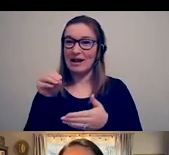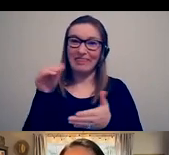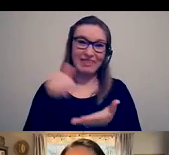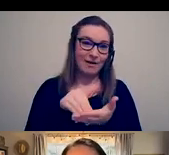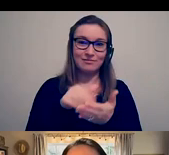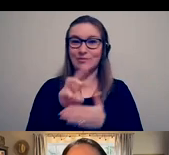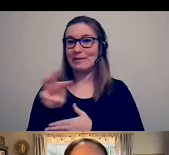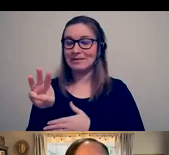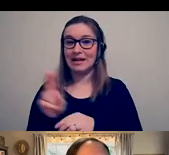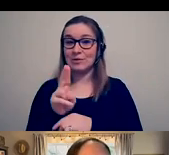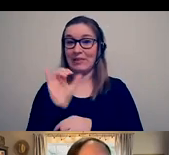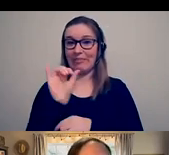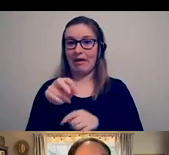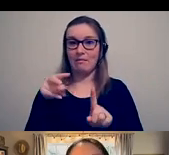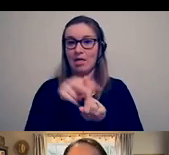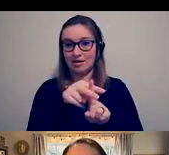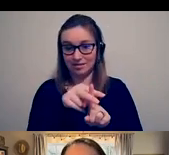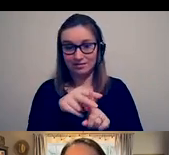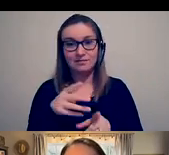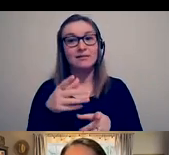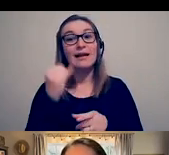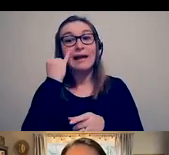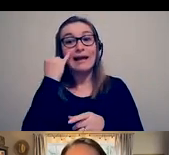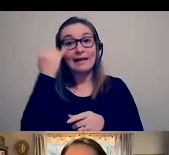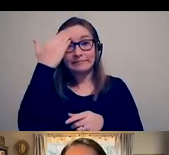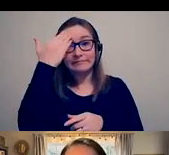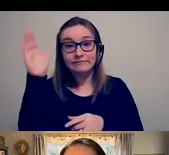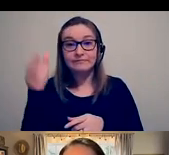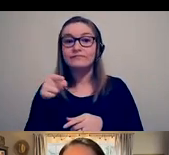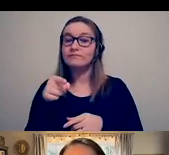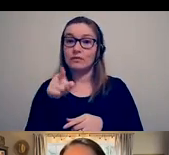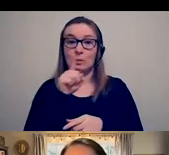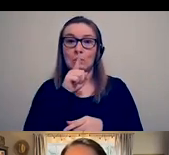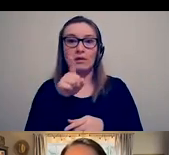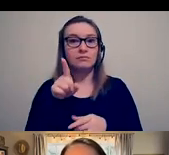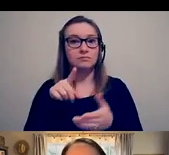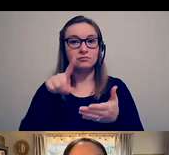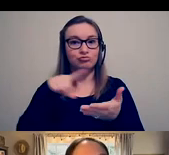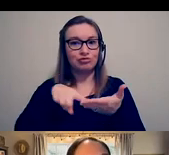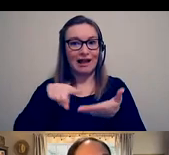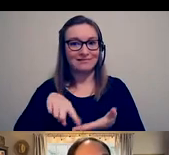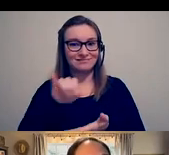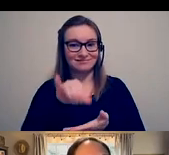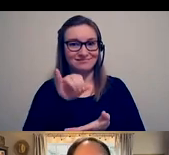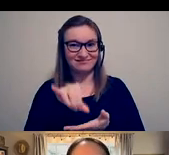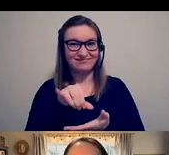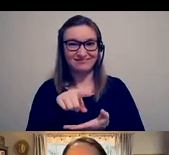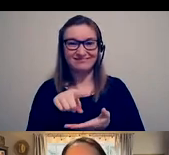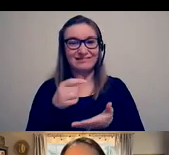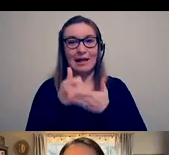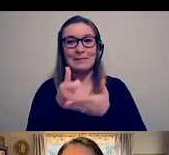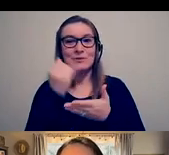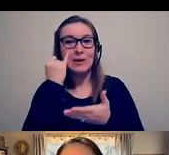websites use this plugin. And if you aren't familiar with it, it's definitely worth checking out. It helps you if you wanted to